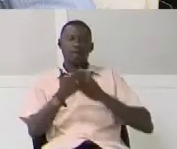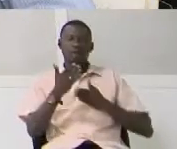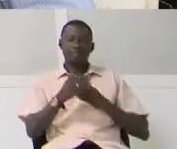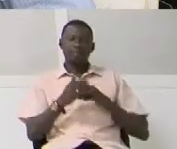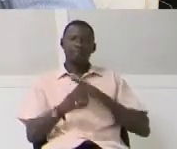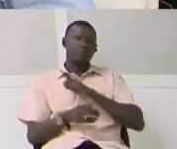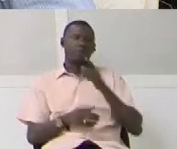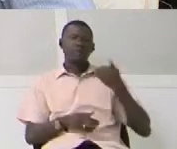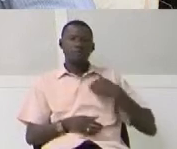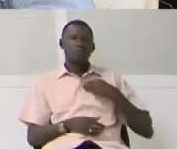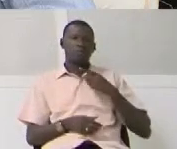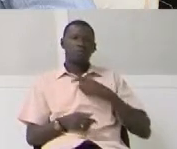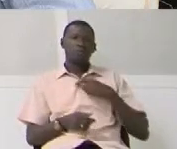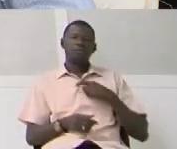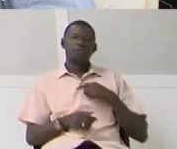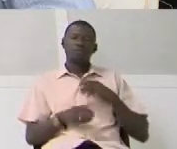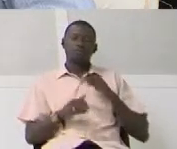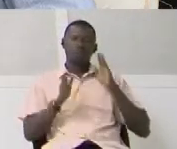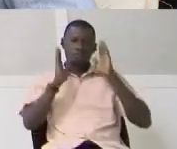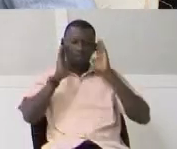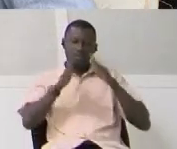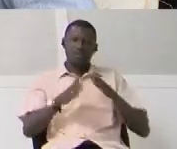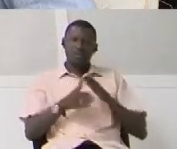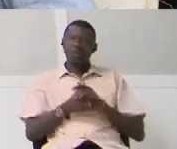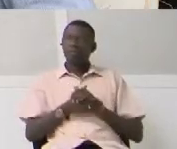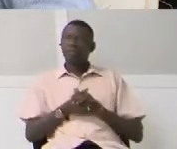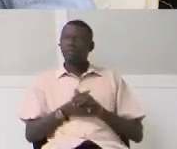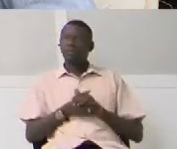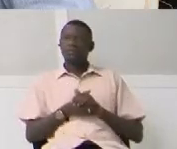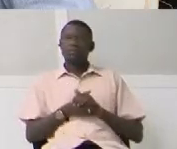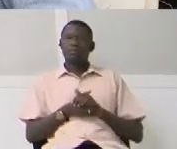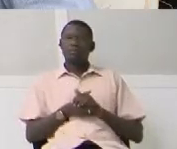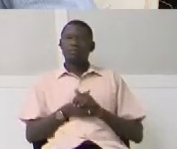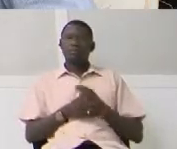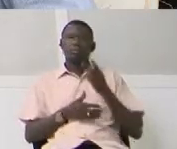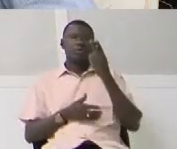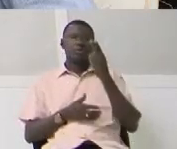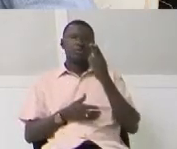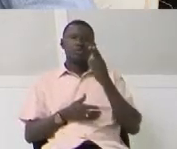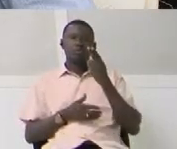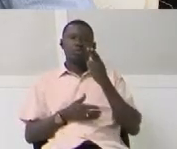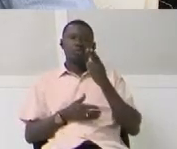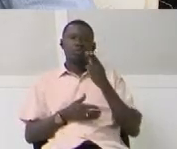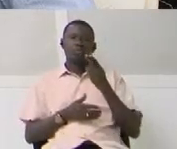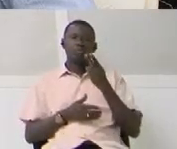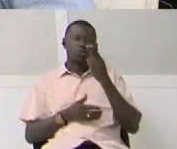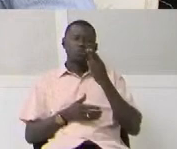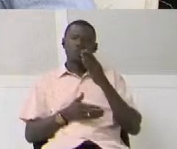to connect with their Lord. 2:30 or 2:15?